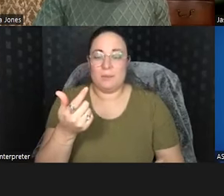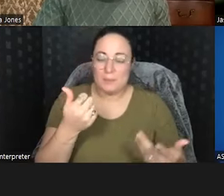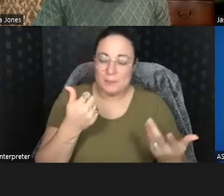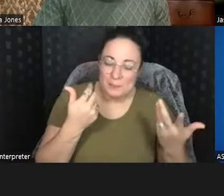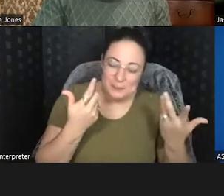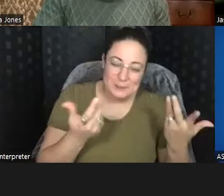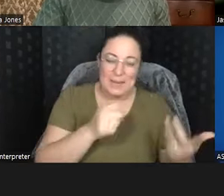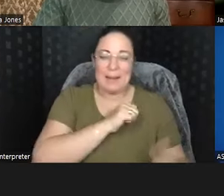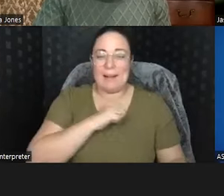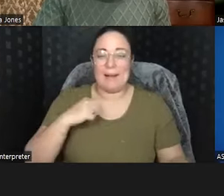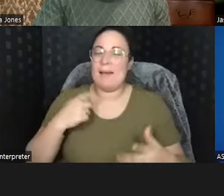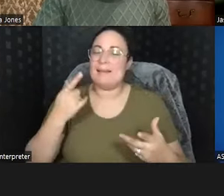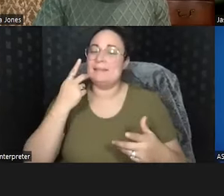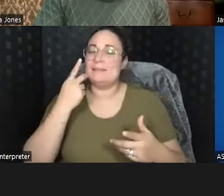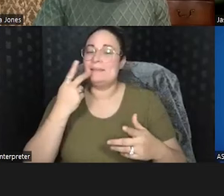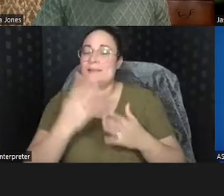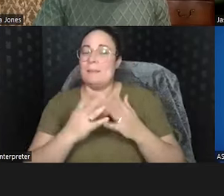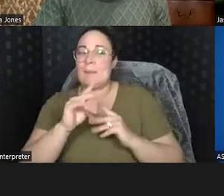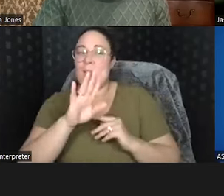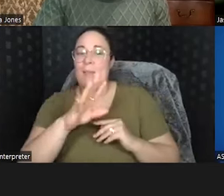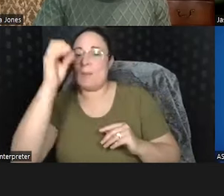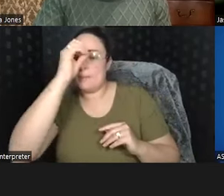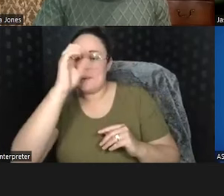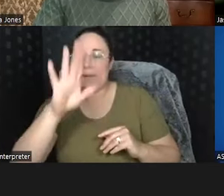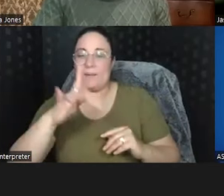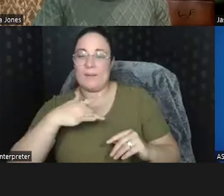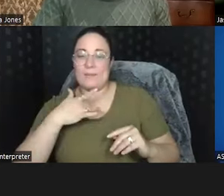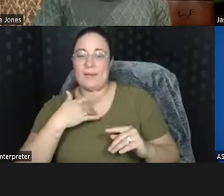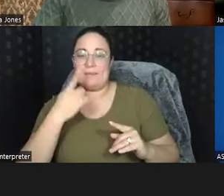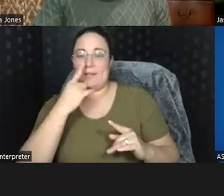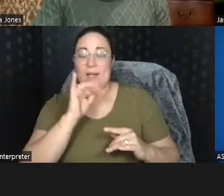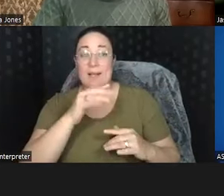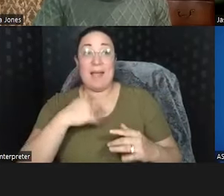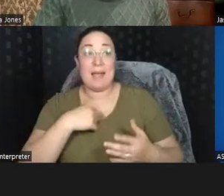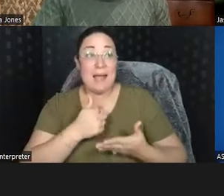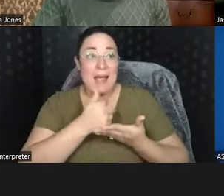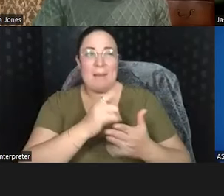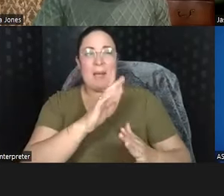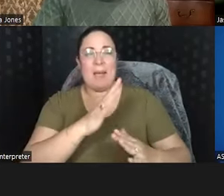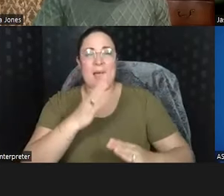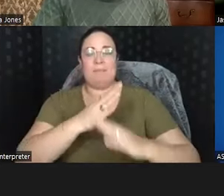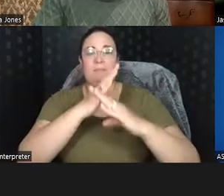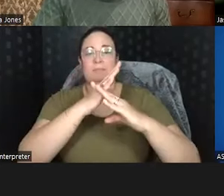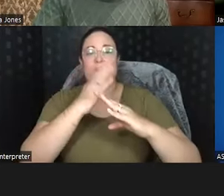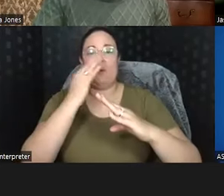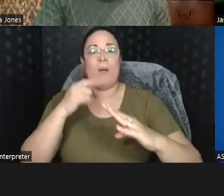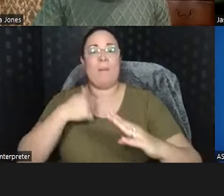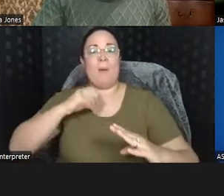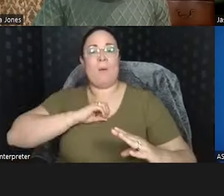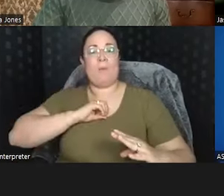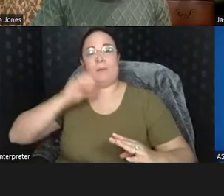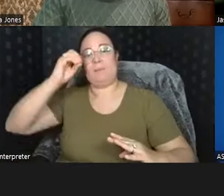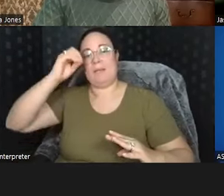people's personal biases gets in the way of them helping people who are really in need, you